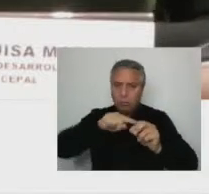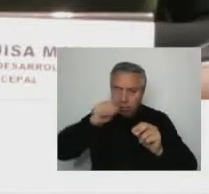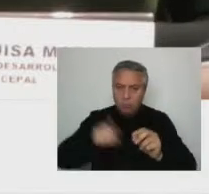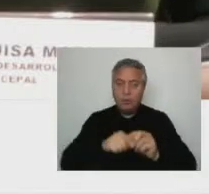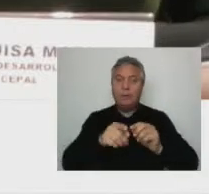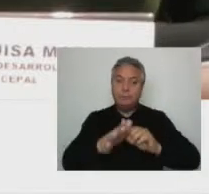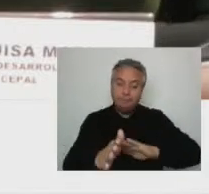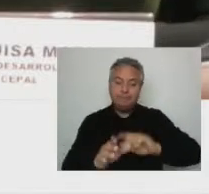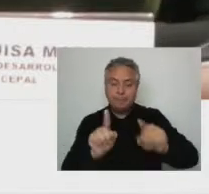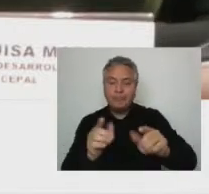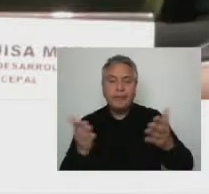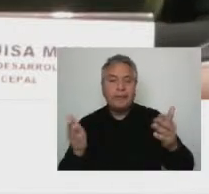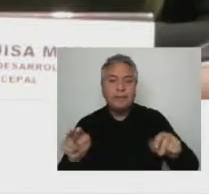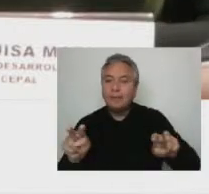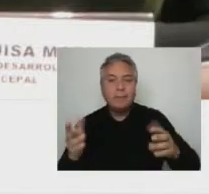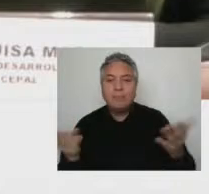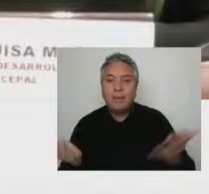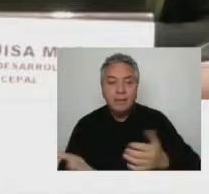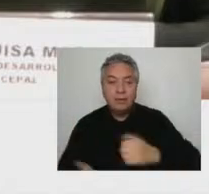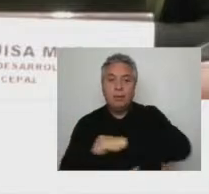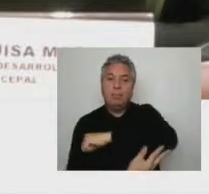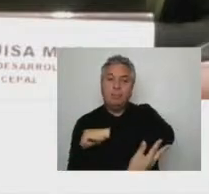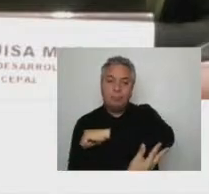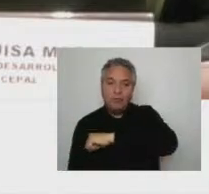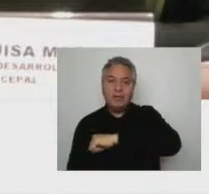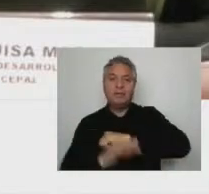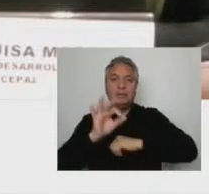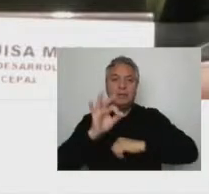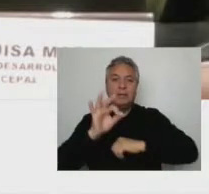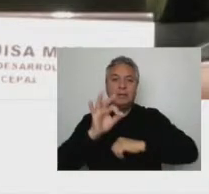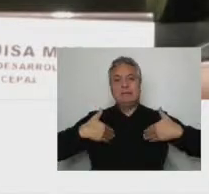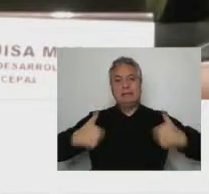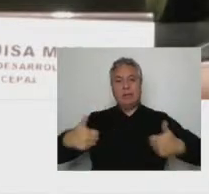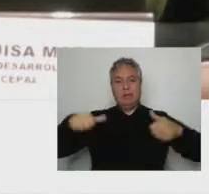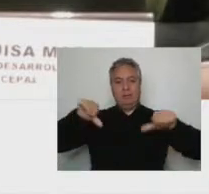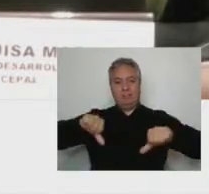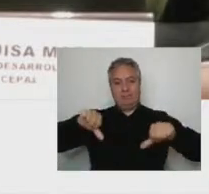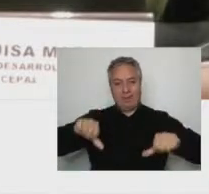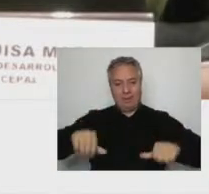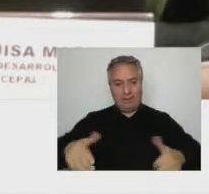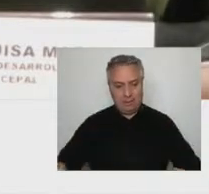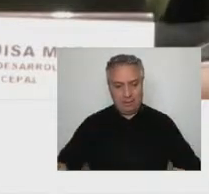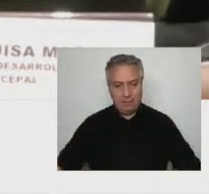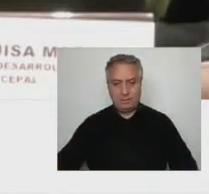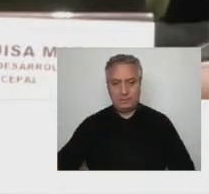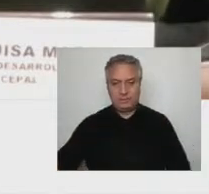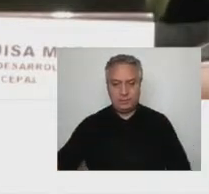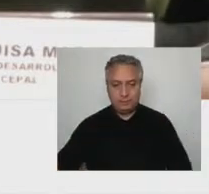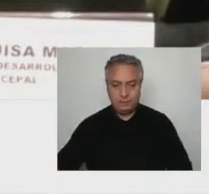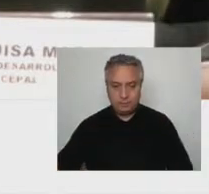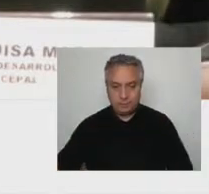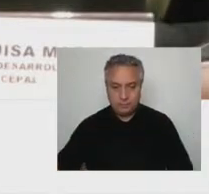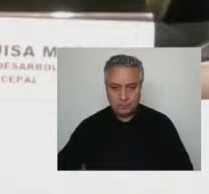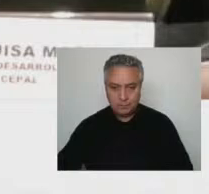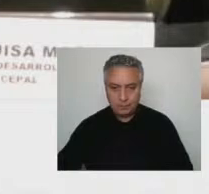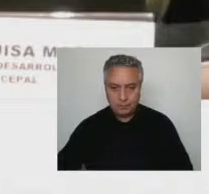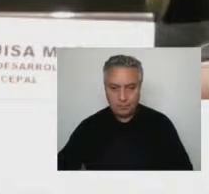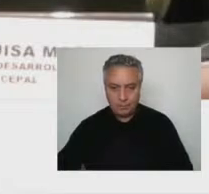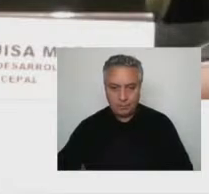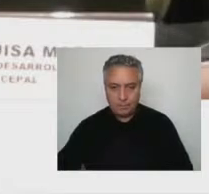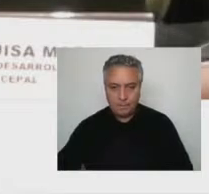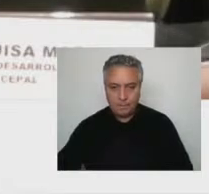poor health, health is key. So with regard to this first dimension, it's important to understand how